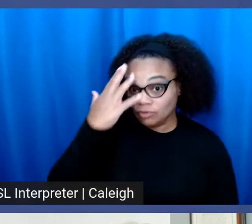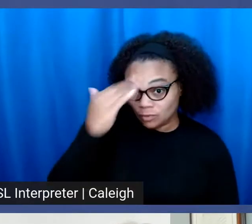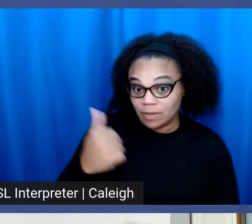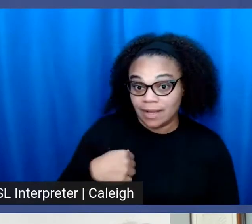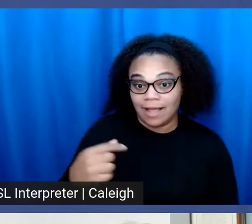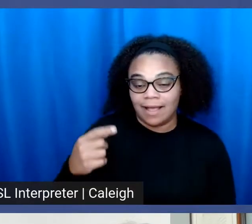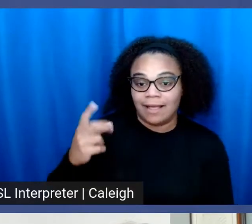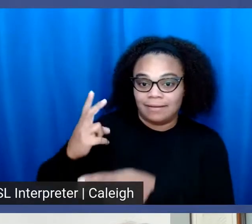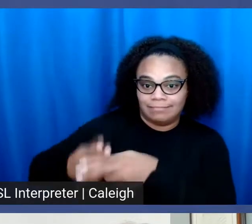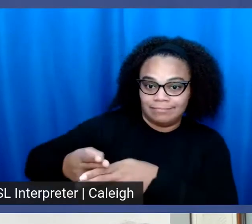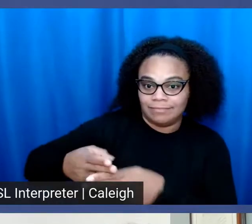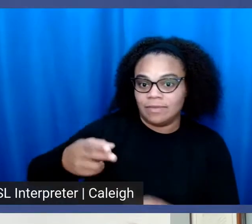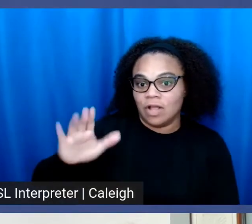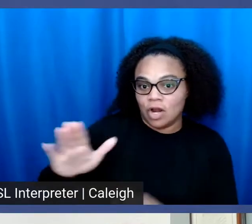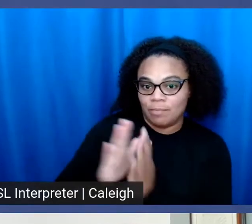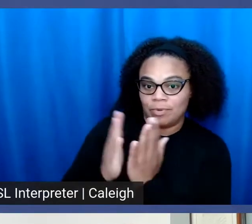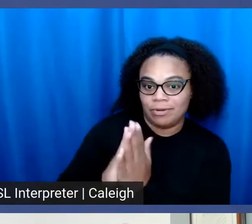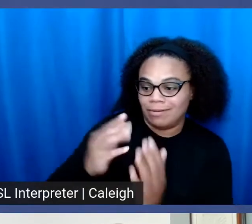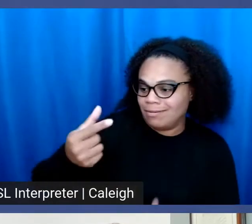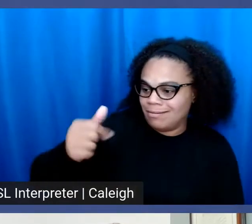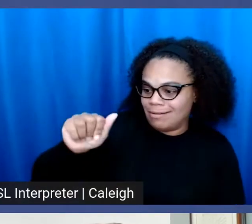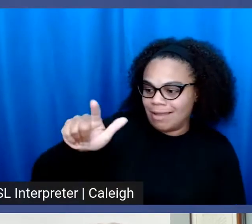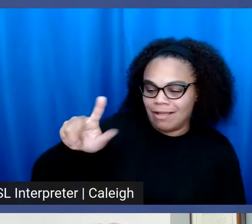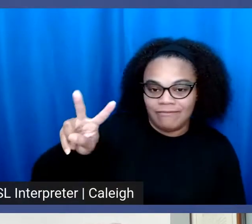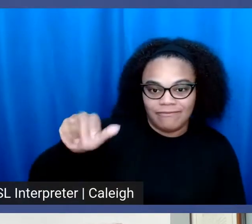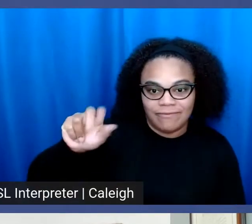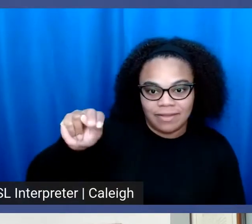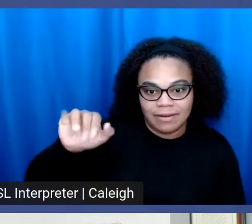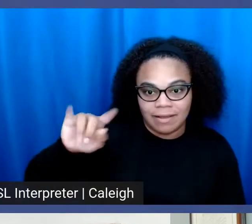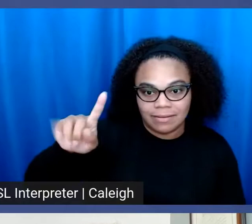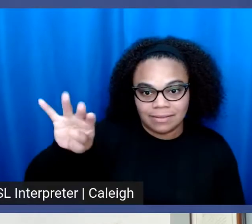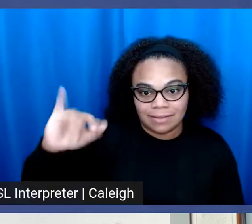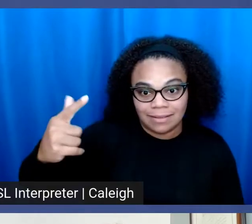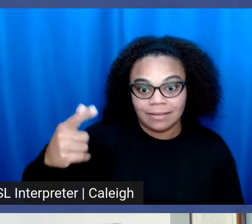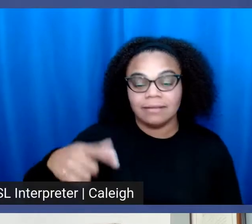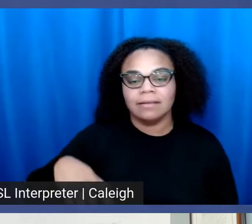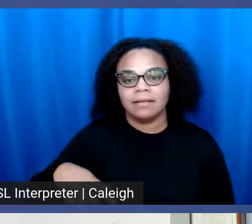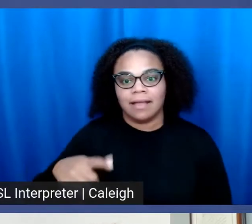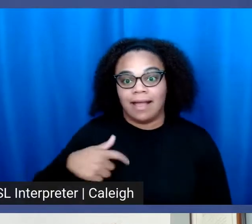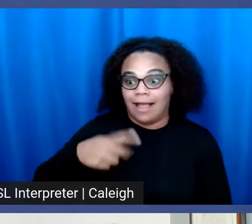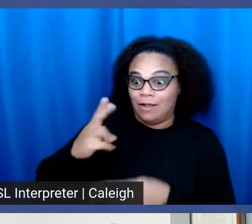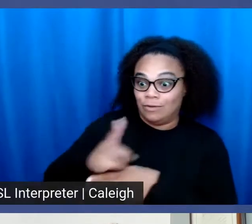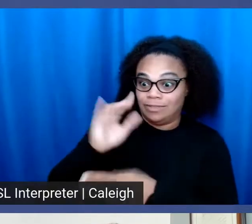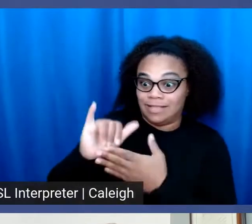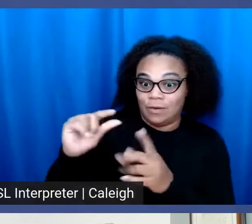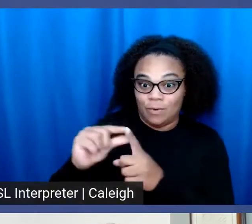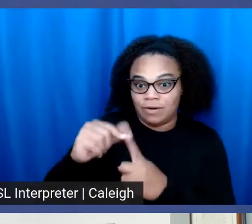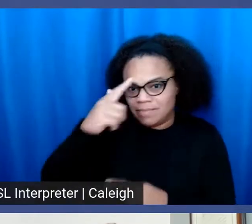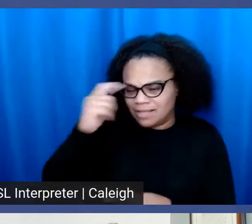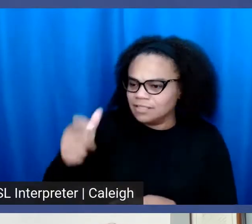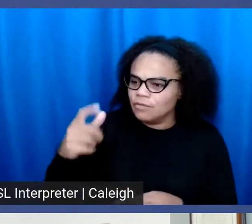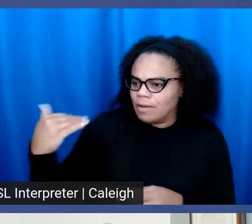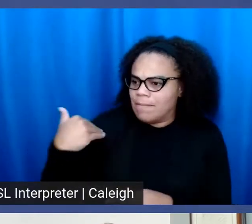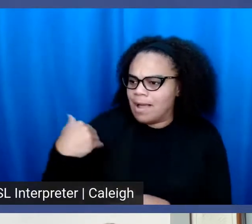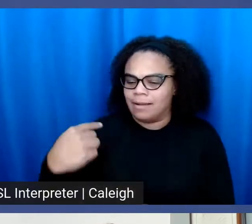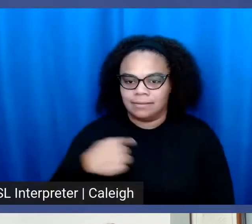Sohn's book galvanizing is because it reminds me that there's a way through this, and that's by organizing, by persistence, by